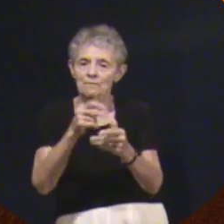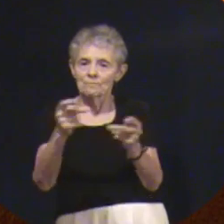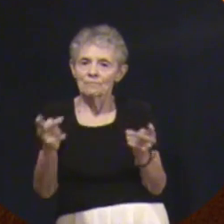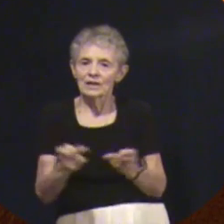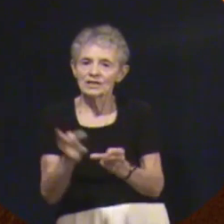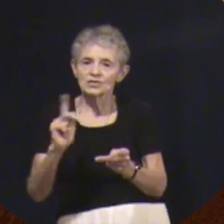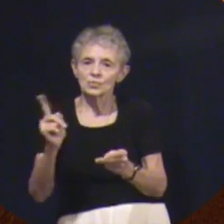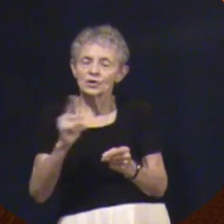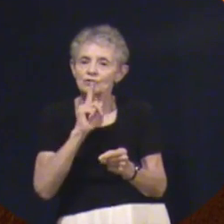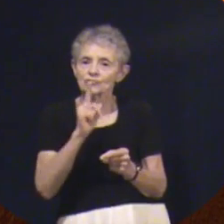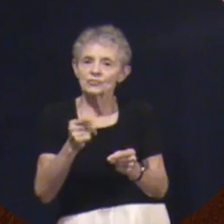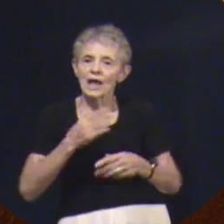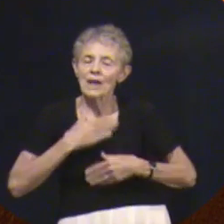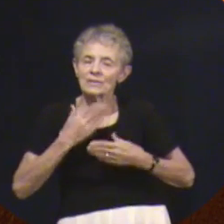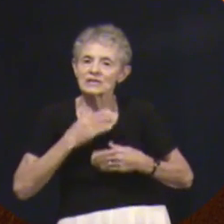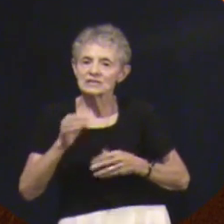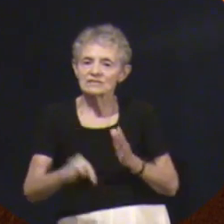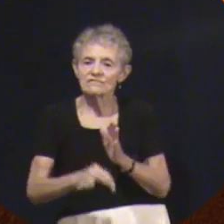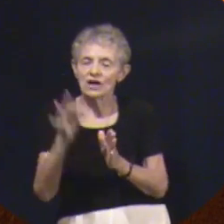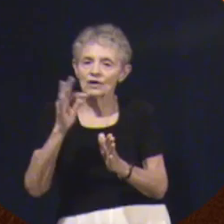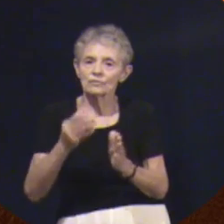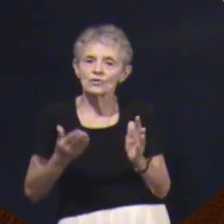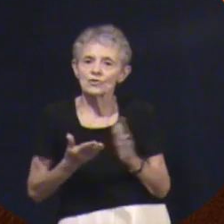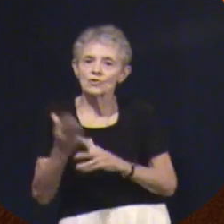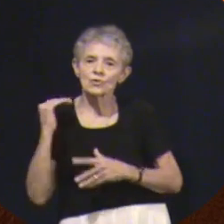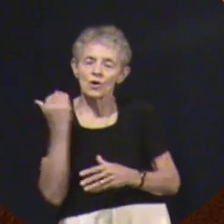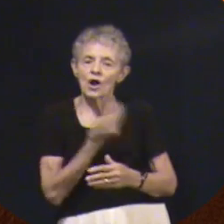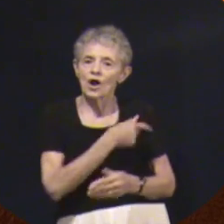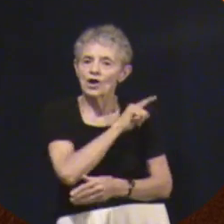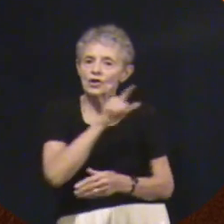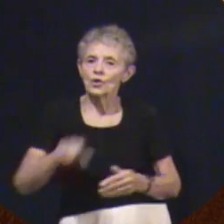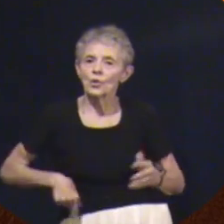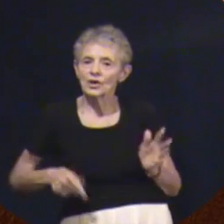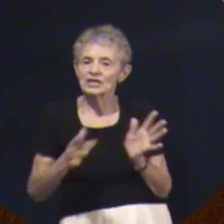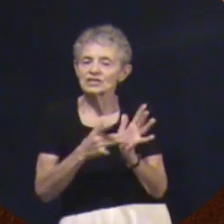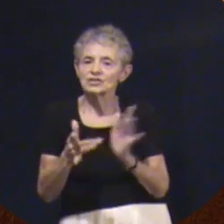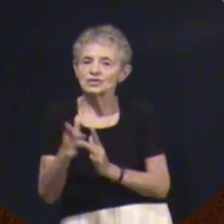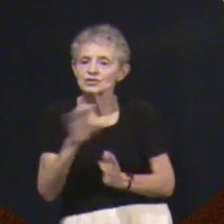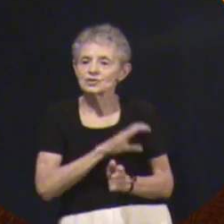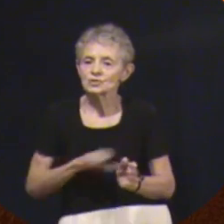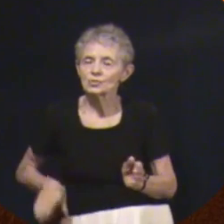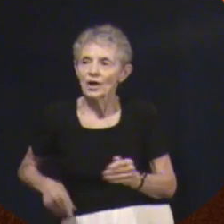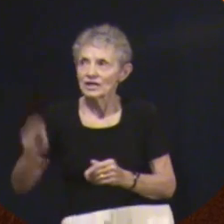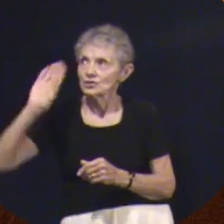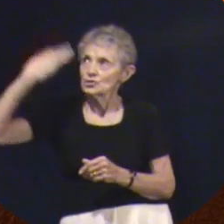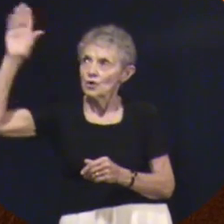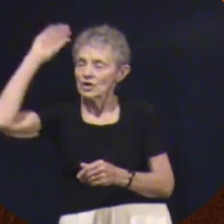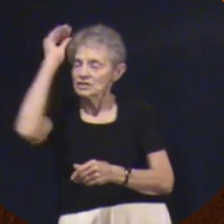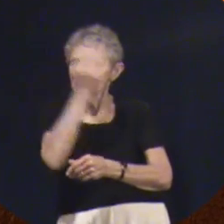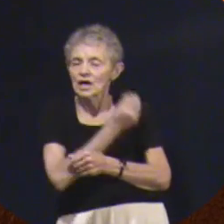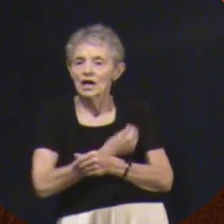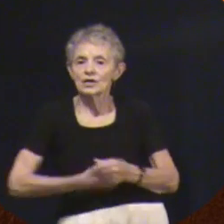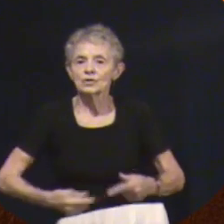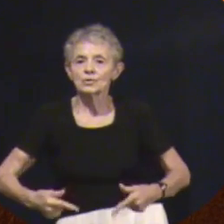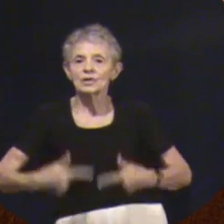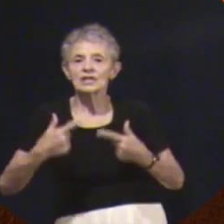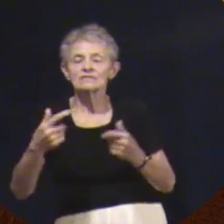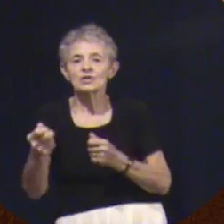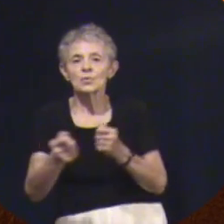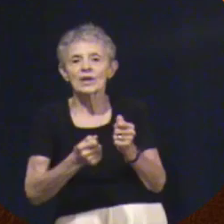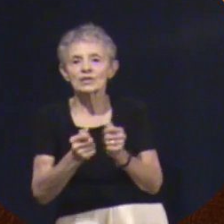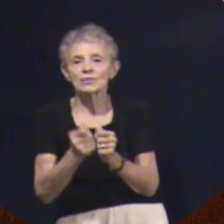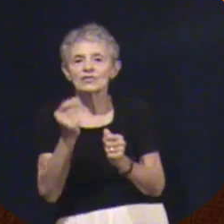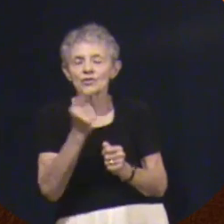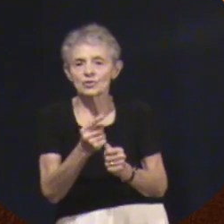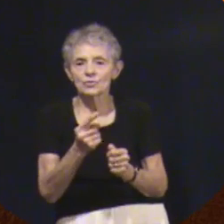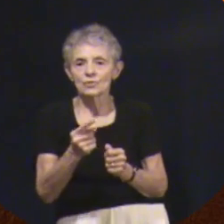Jesus Christ, your Son, who lives and reigns with you in the unity of the Holy Spirit, one God,